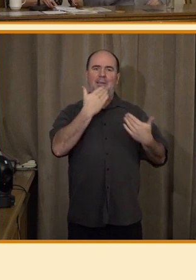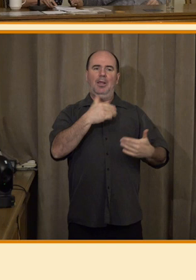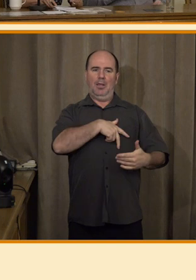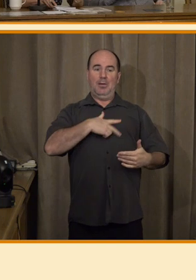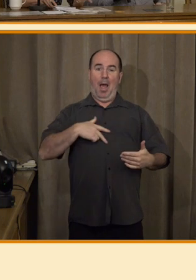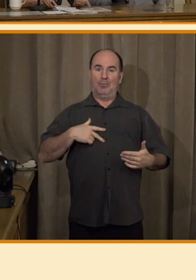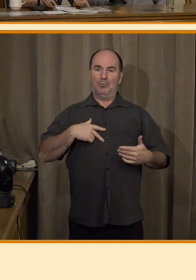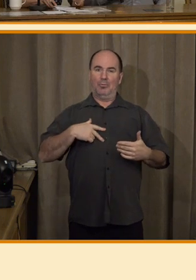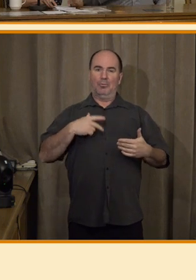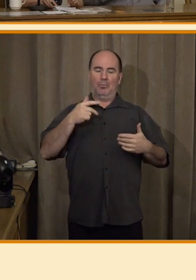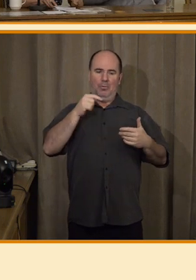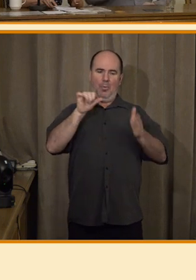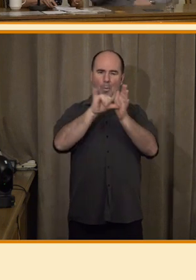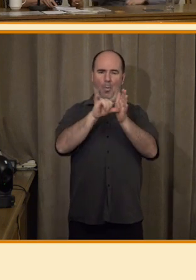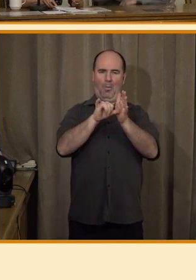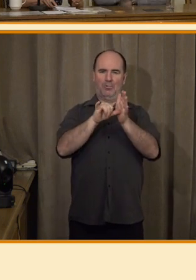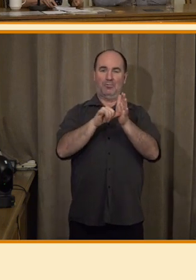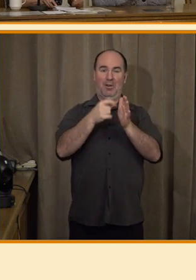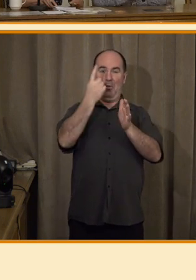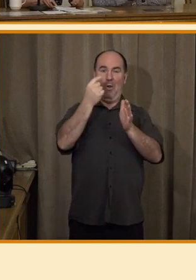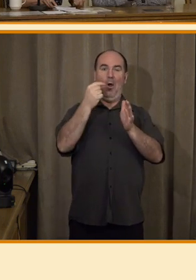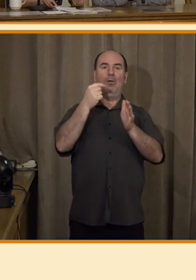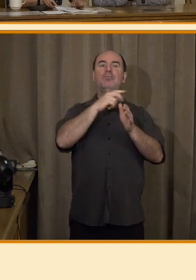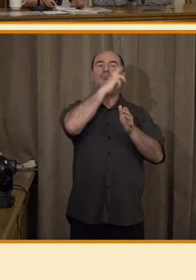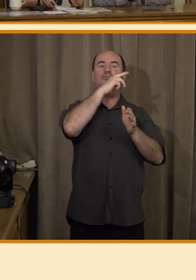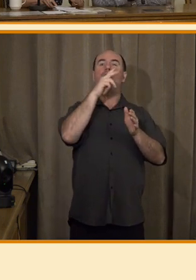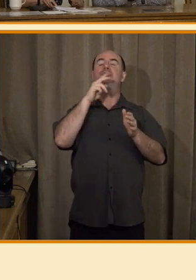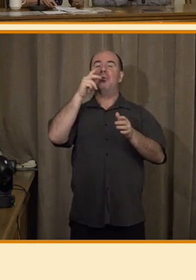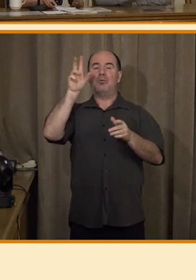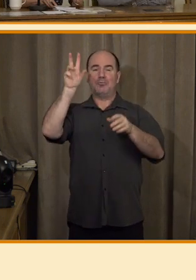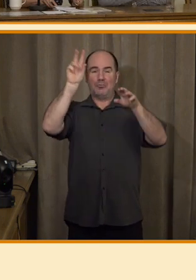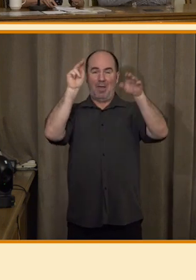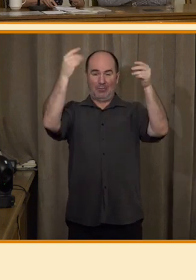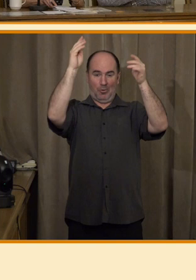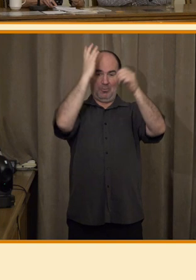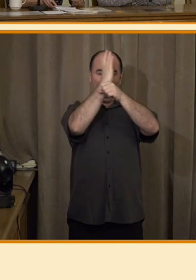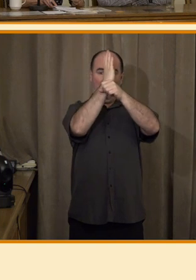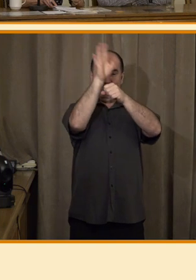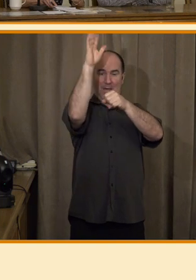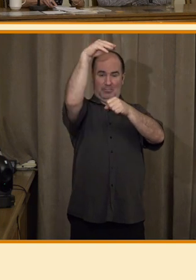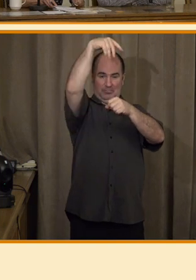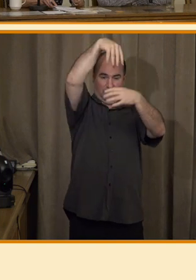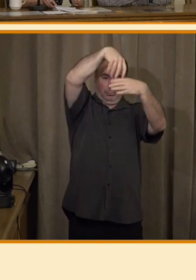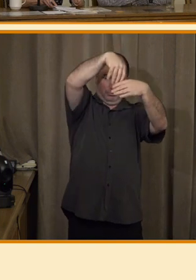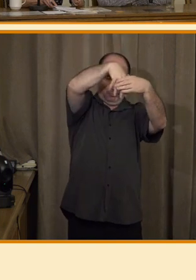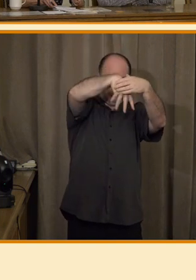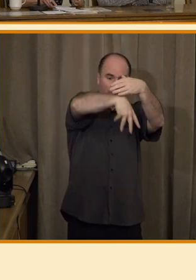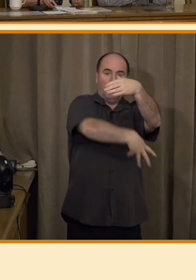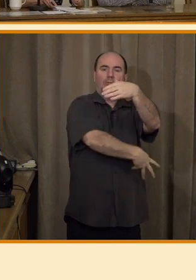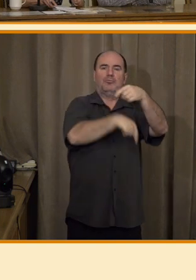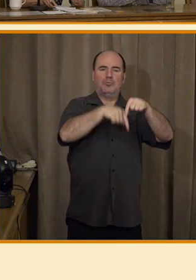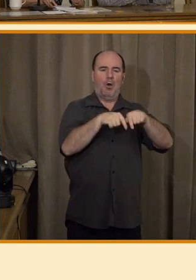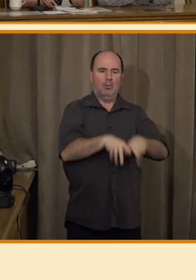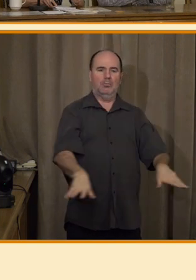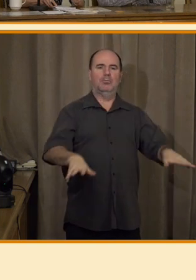komunikace z Norska a Švédska směrem do Finska a že je vlastně odposlouchávána.